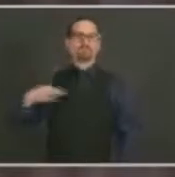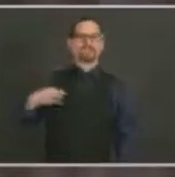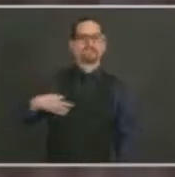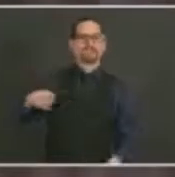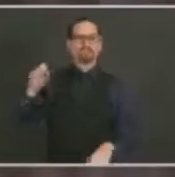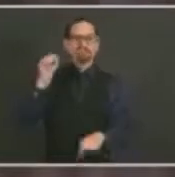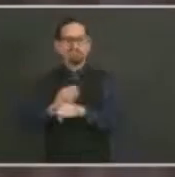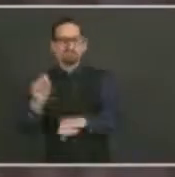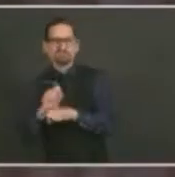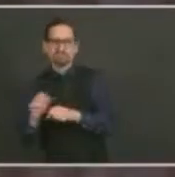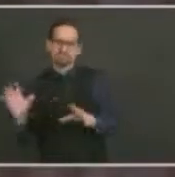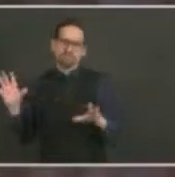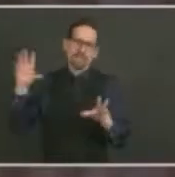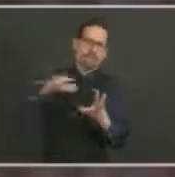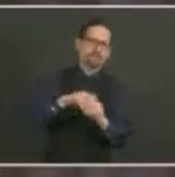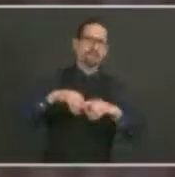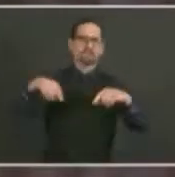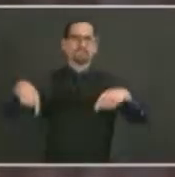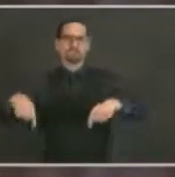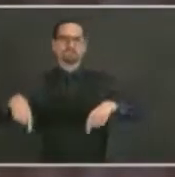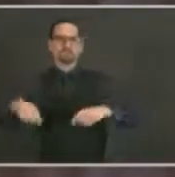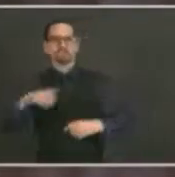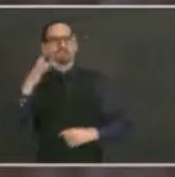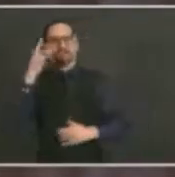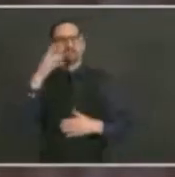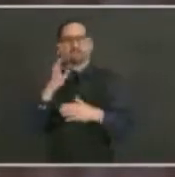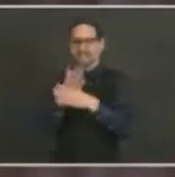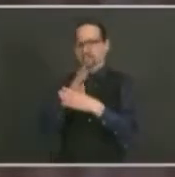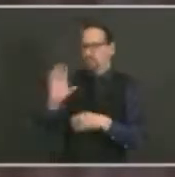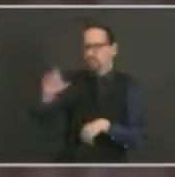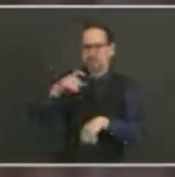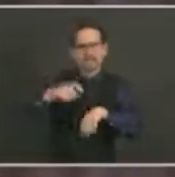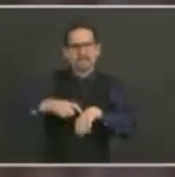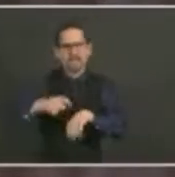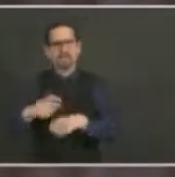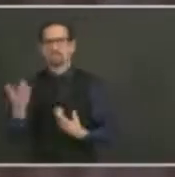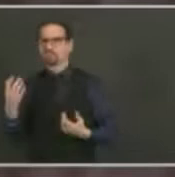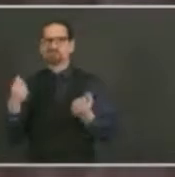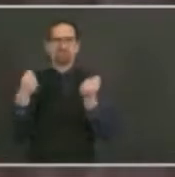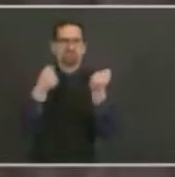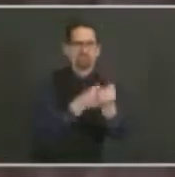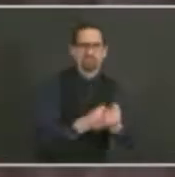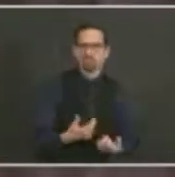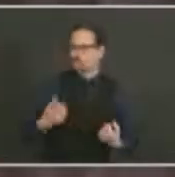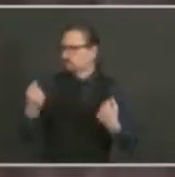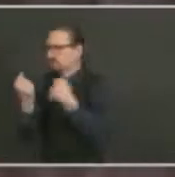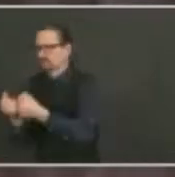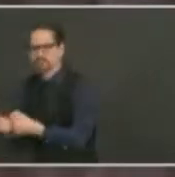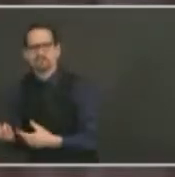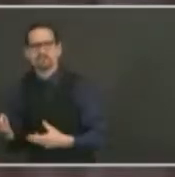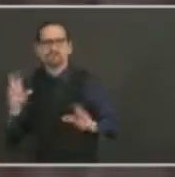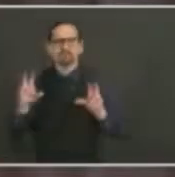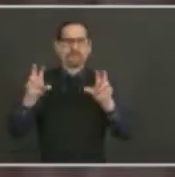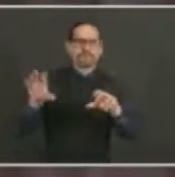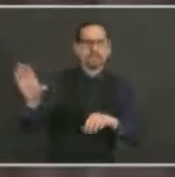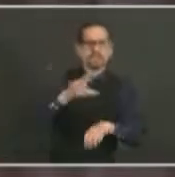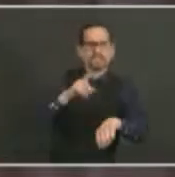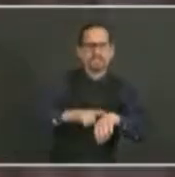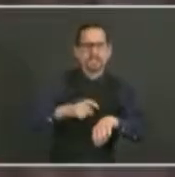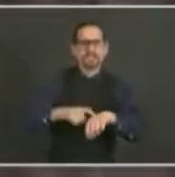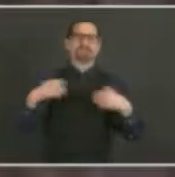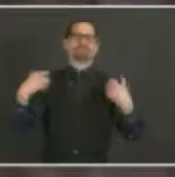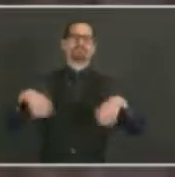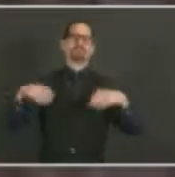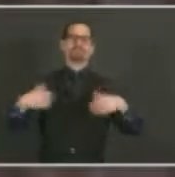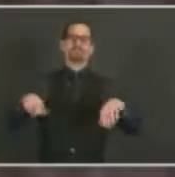to share their perspective and expertise with me. Yesterday, I was at another call